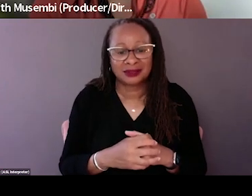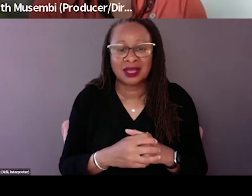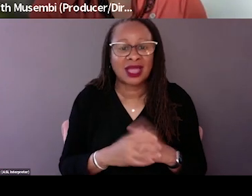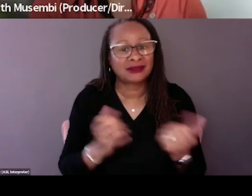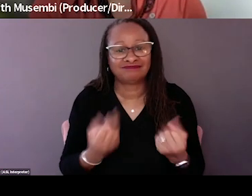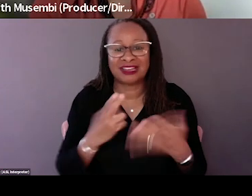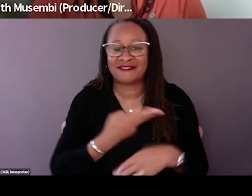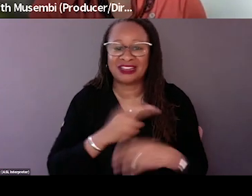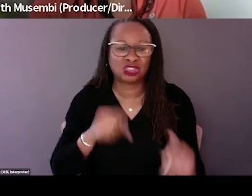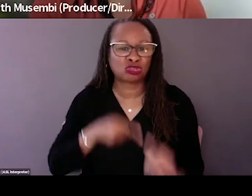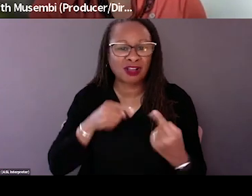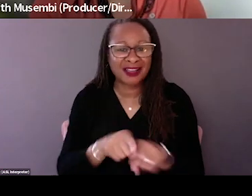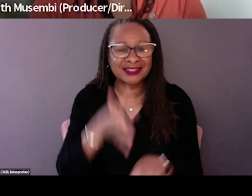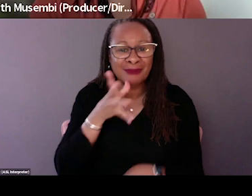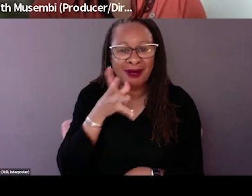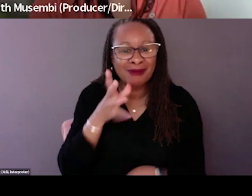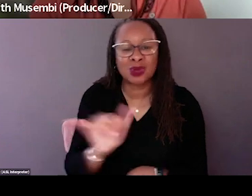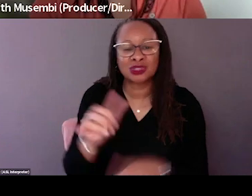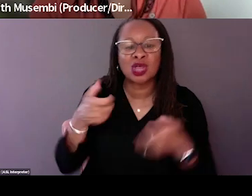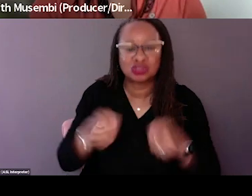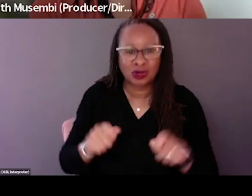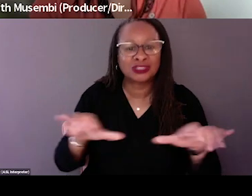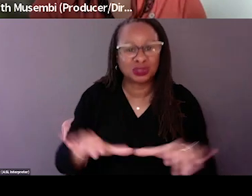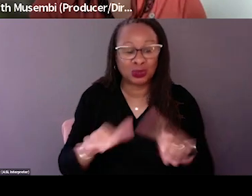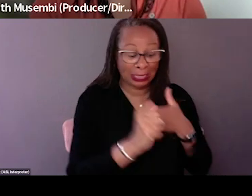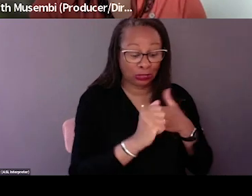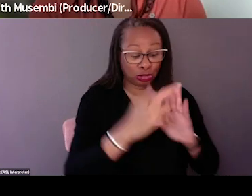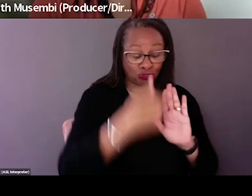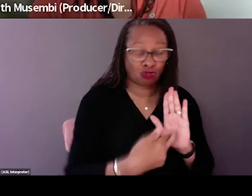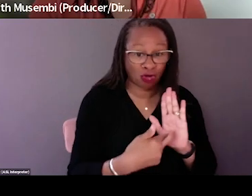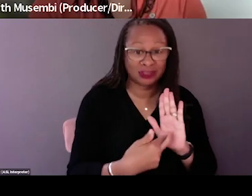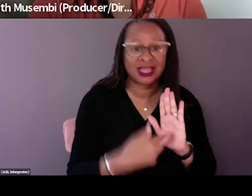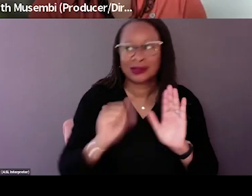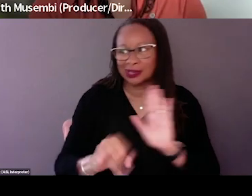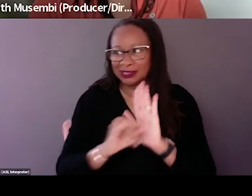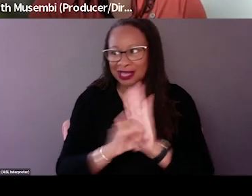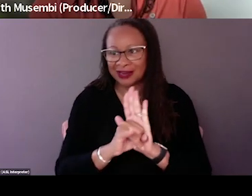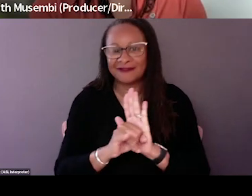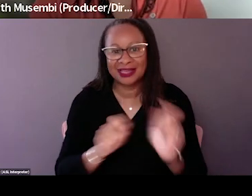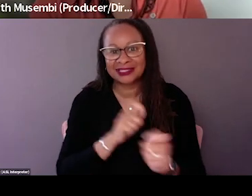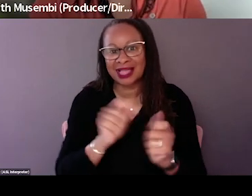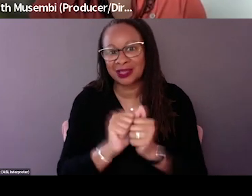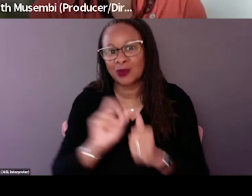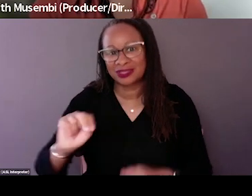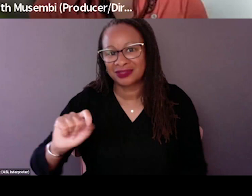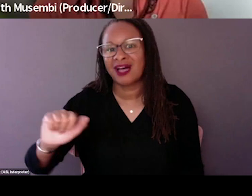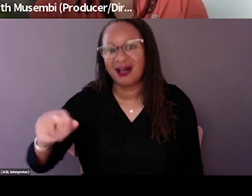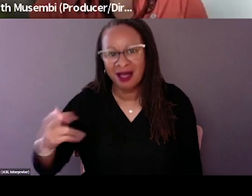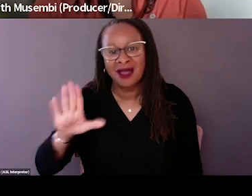also trying to do leadership roles can identify with. So some tough love sometimes as